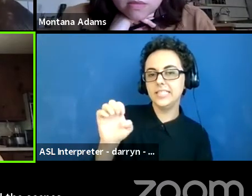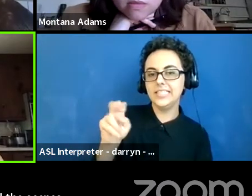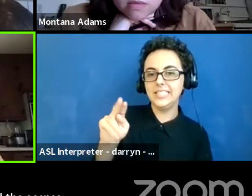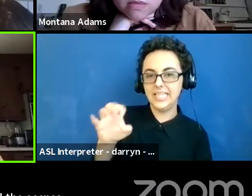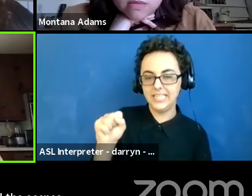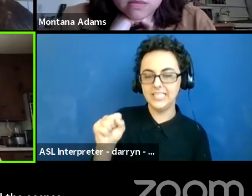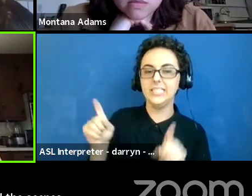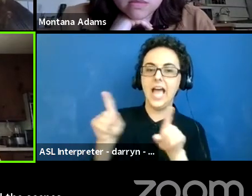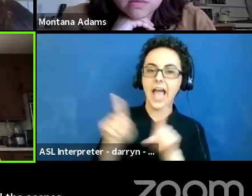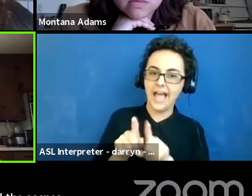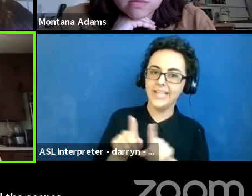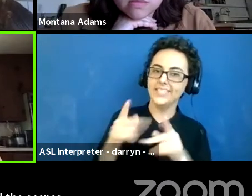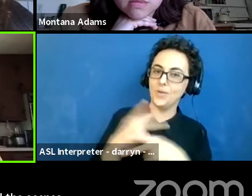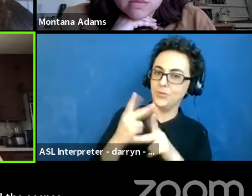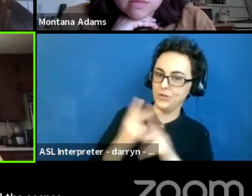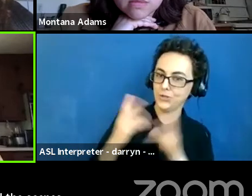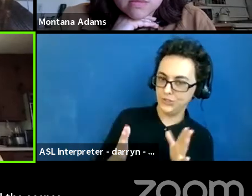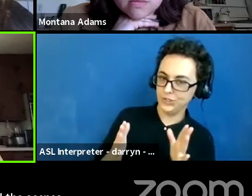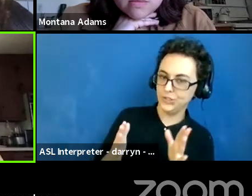as a producer,